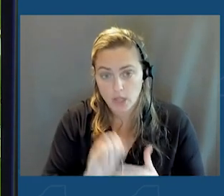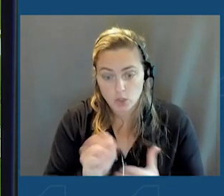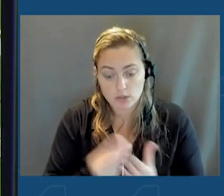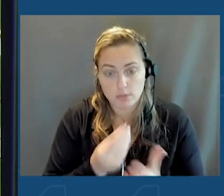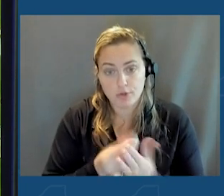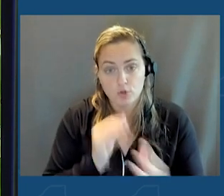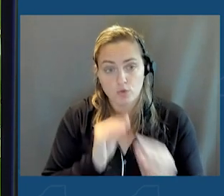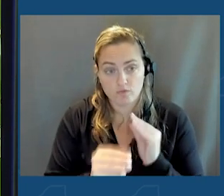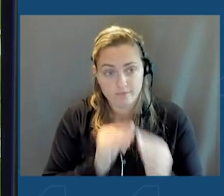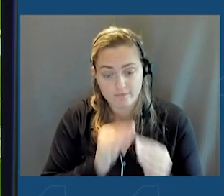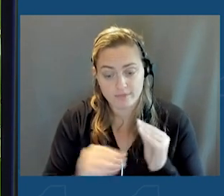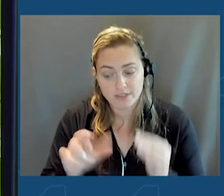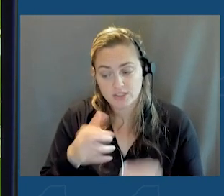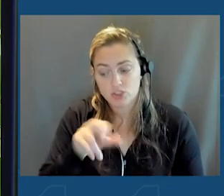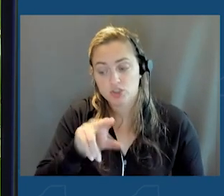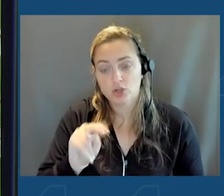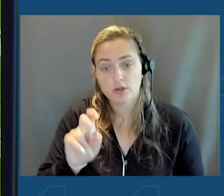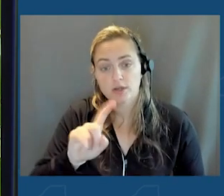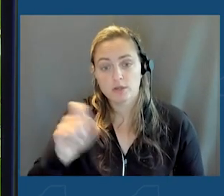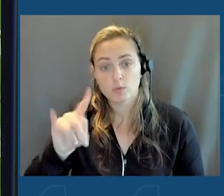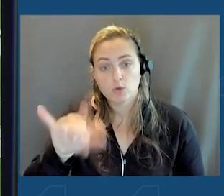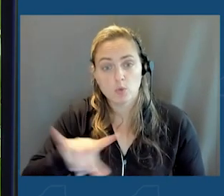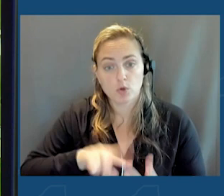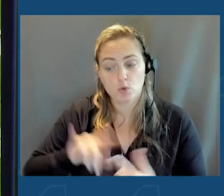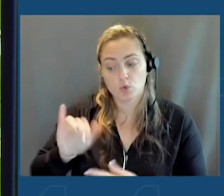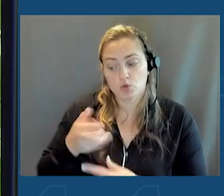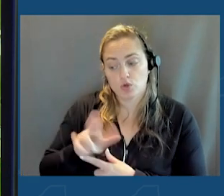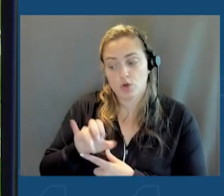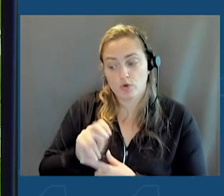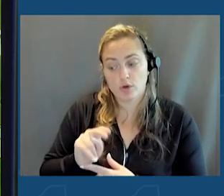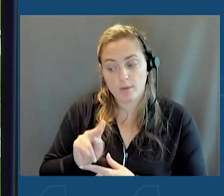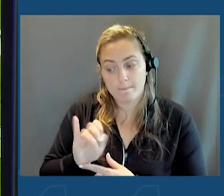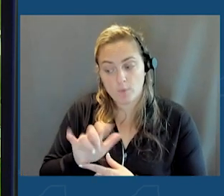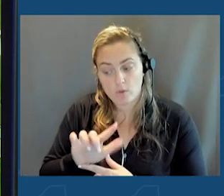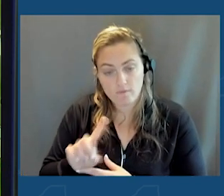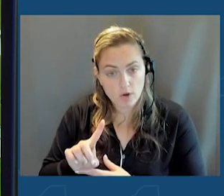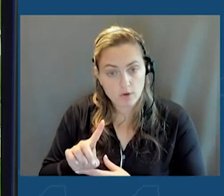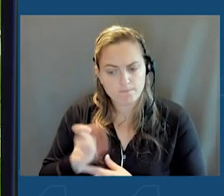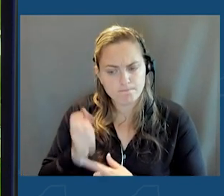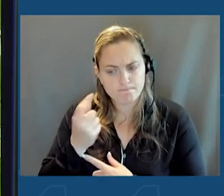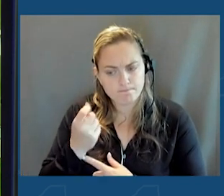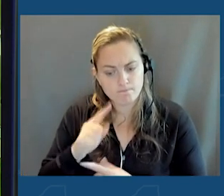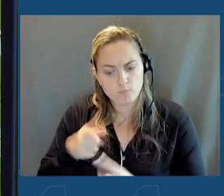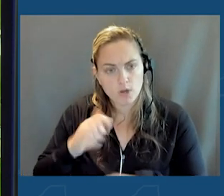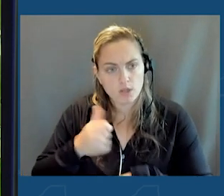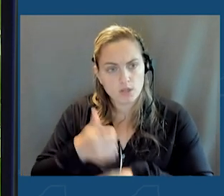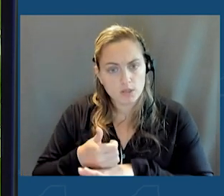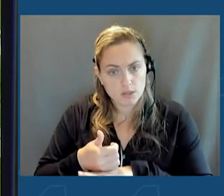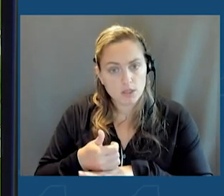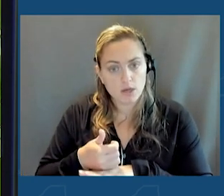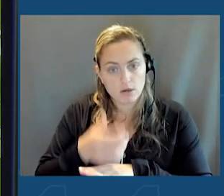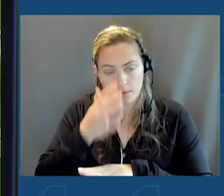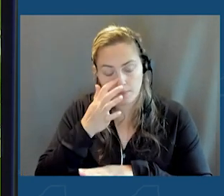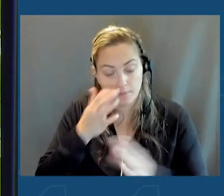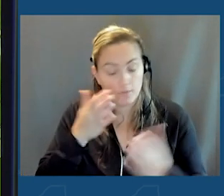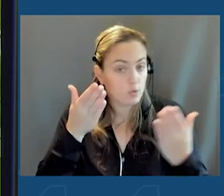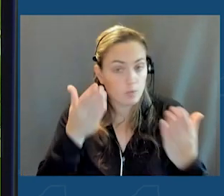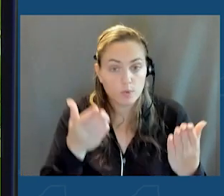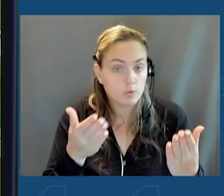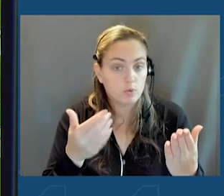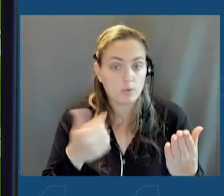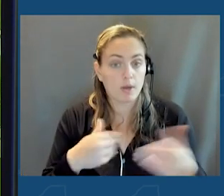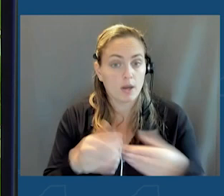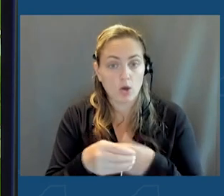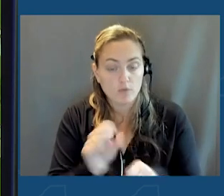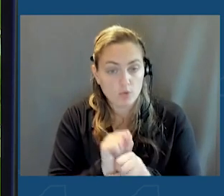Sheridan Expressway to the Sheridan Boulevard. When opposition arose for this proposal, my office worked